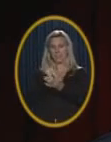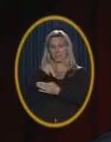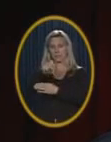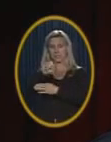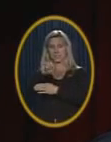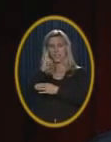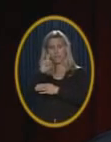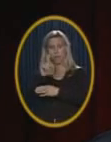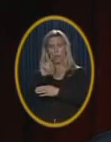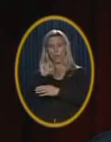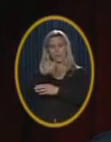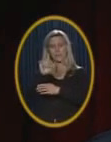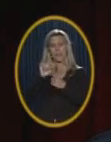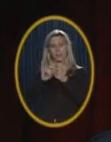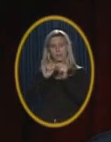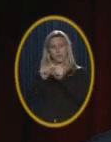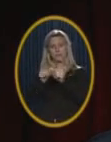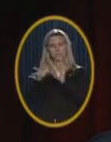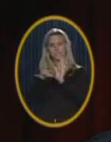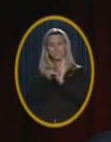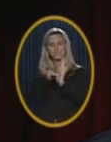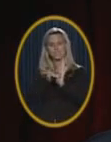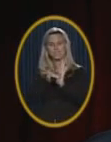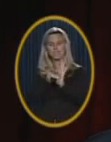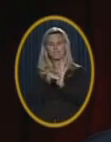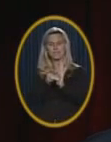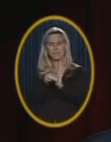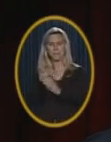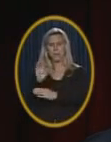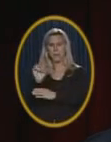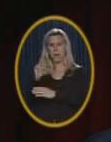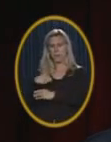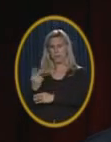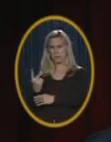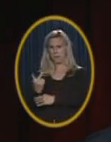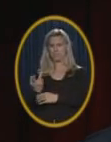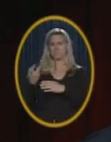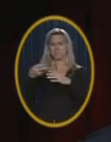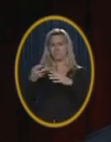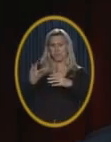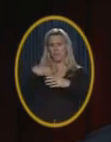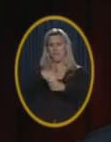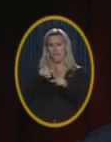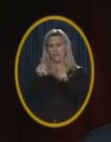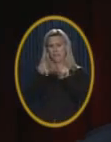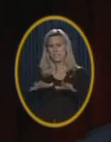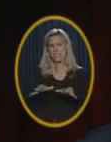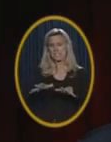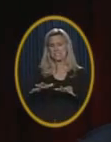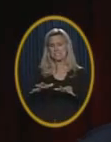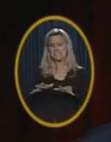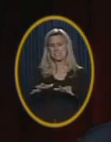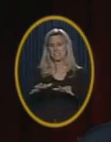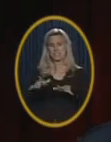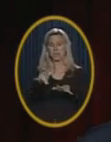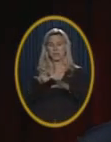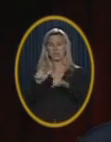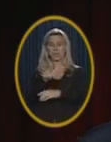that. And Bob and I got to participate in tests, end-to-end tests. We